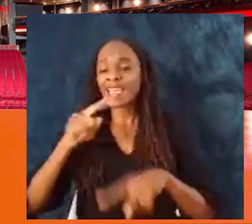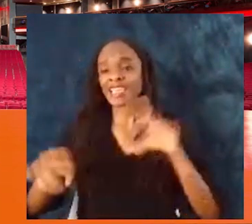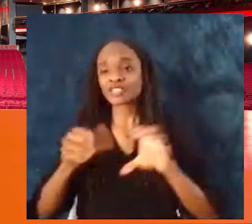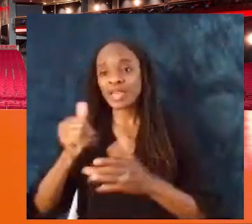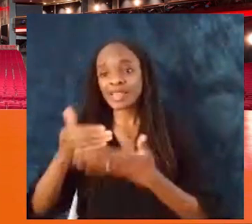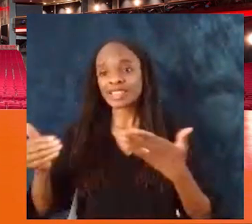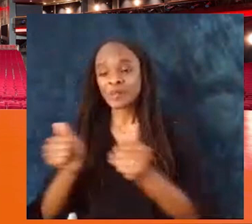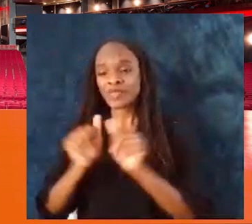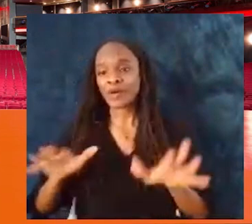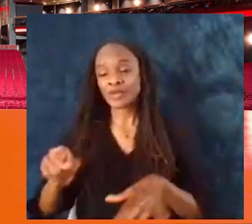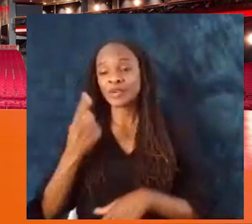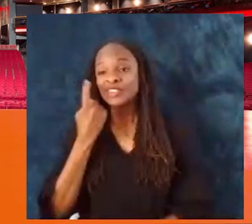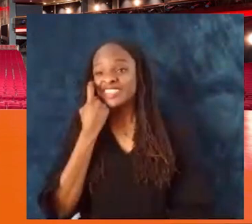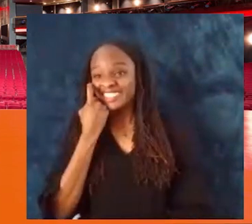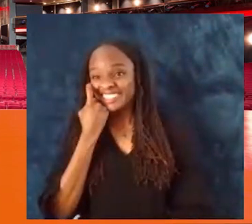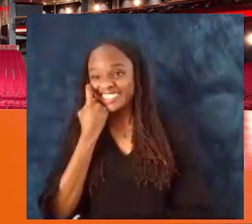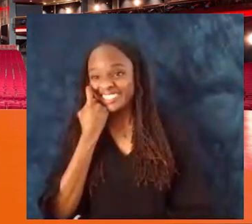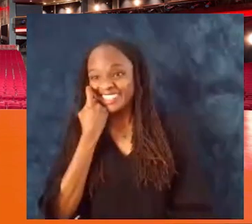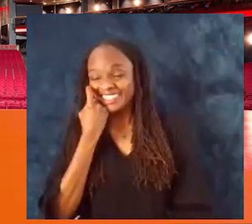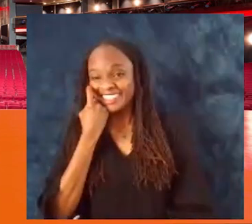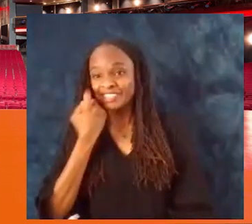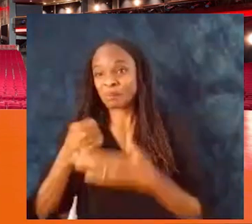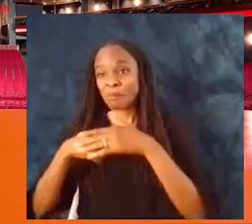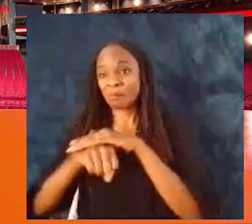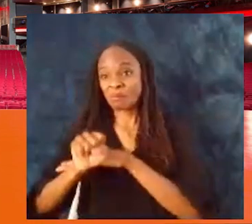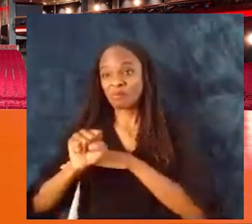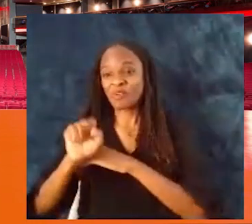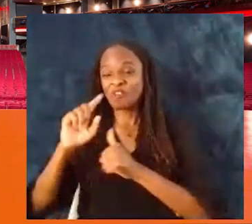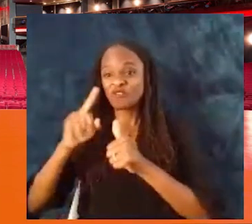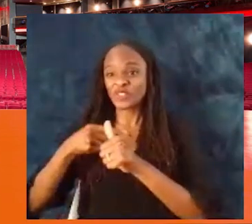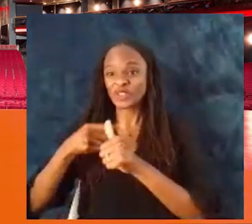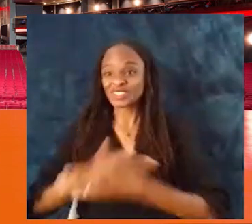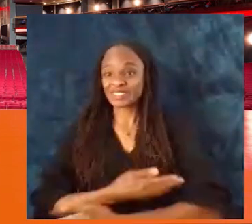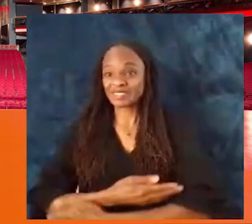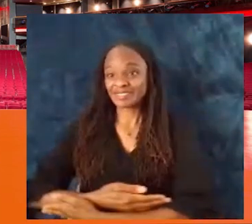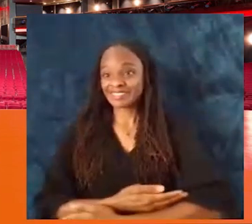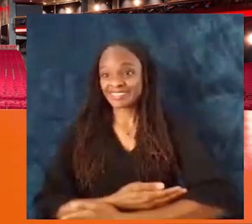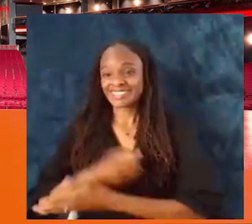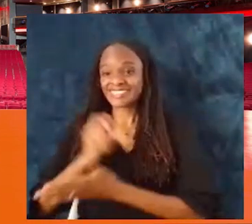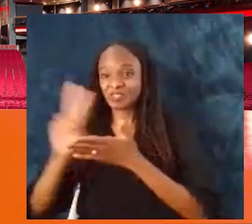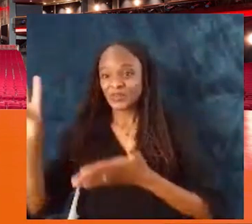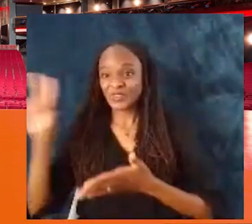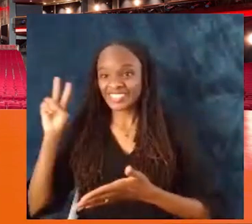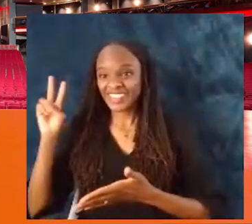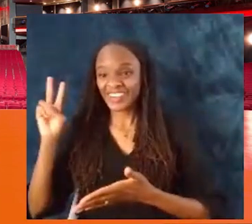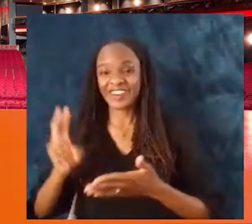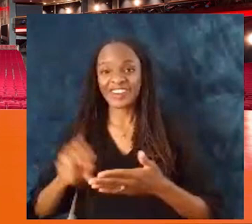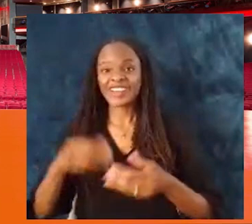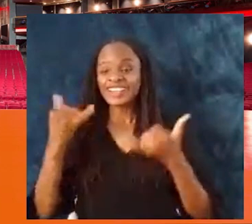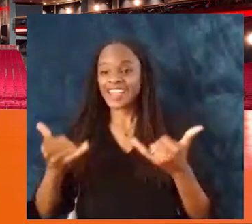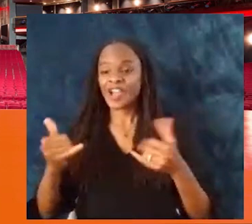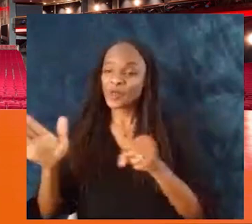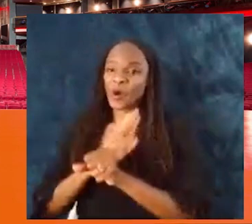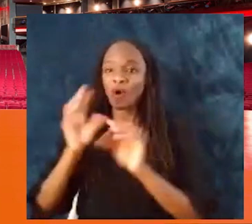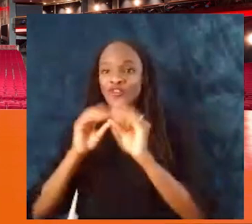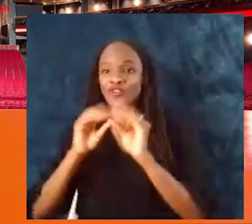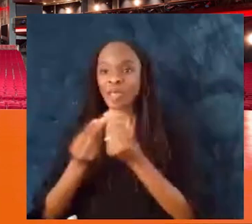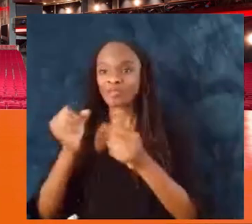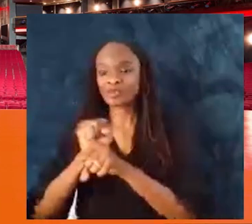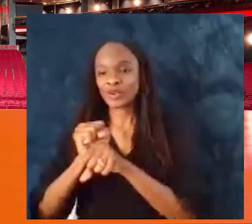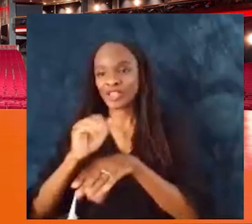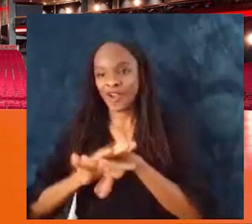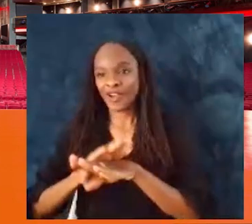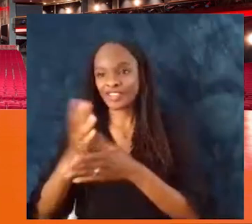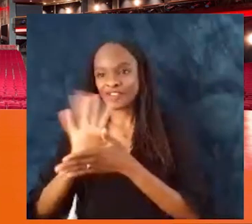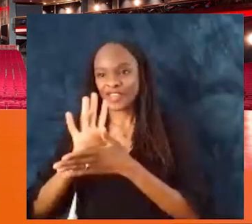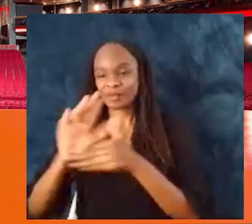just actually had our first child a couple weeks ago, and now I got the whole family working on the film challenge. I run all my jokes